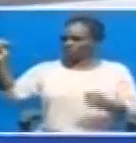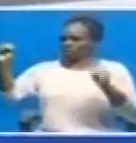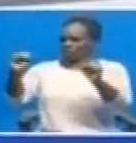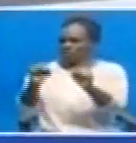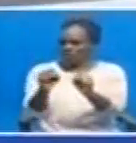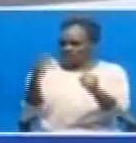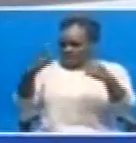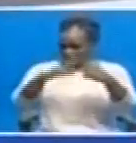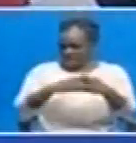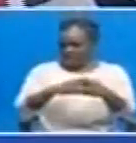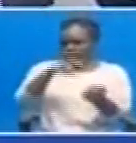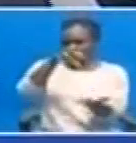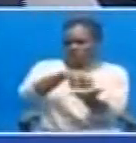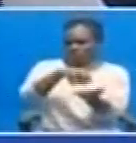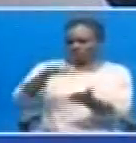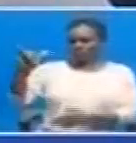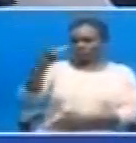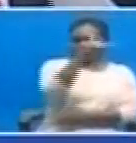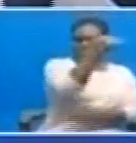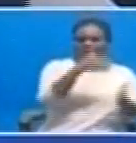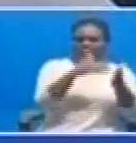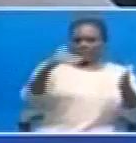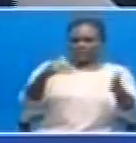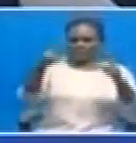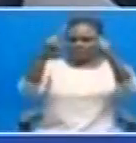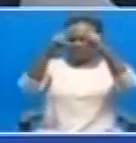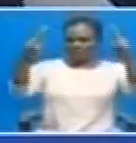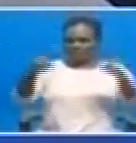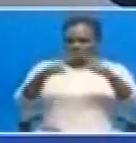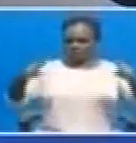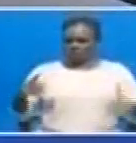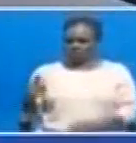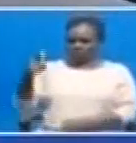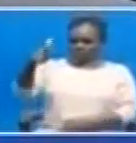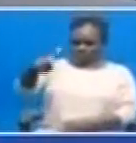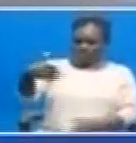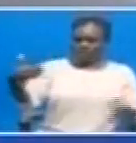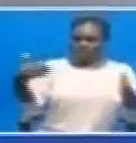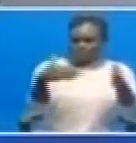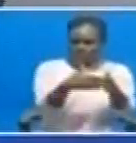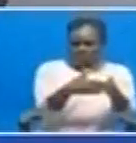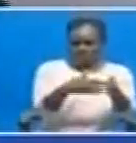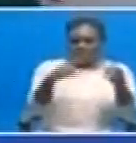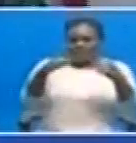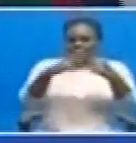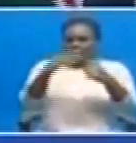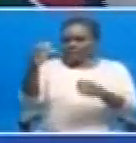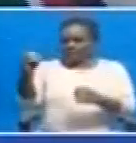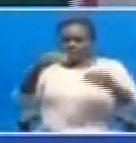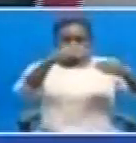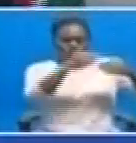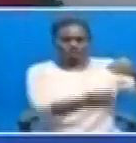to strategically position the airline against rising international fuel prices by locking its purchase price at $90 per